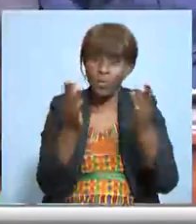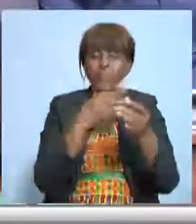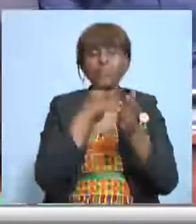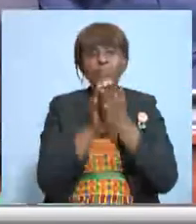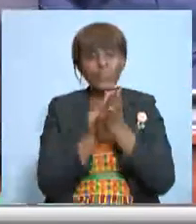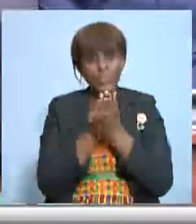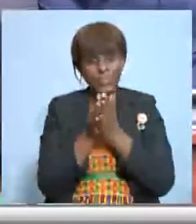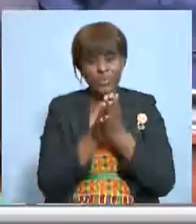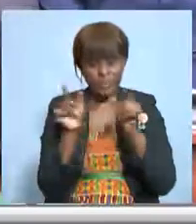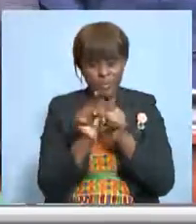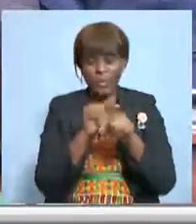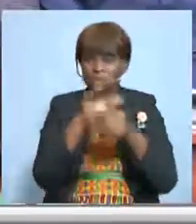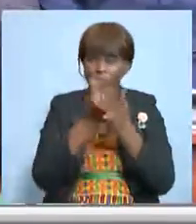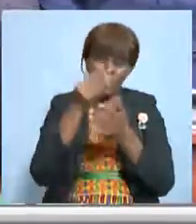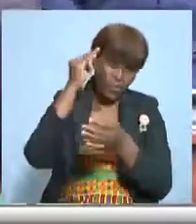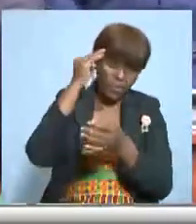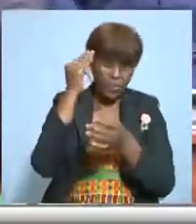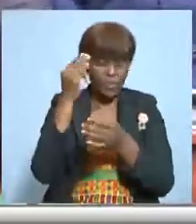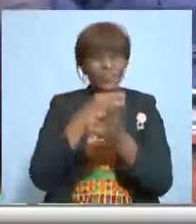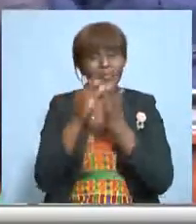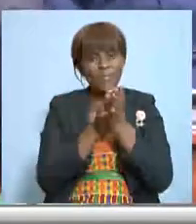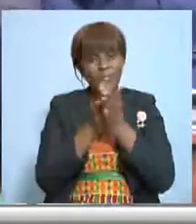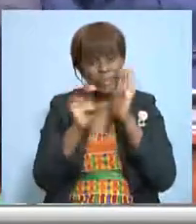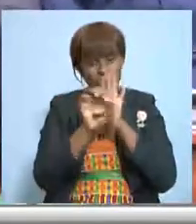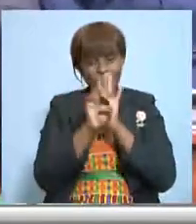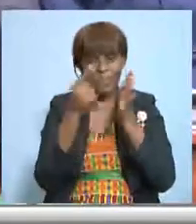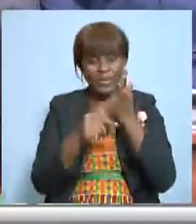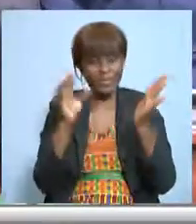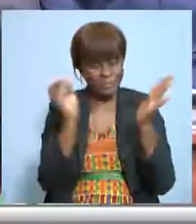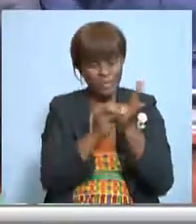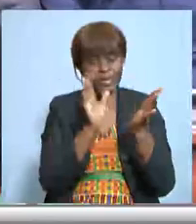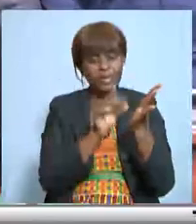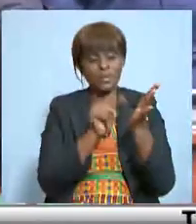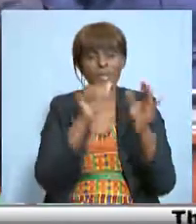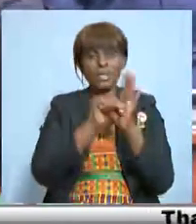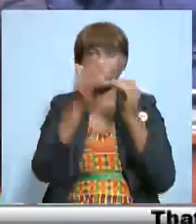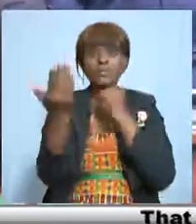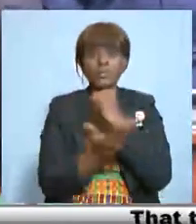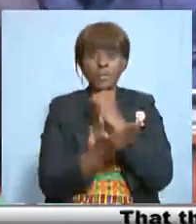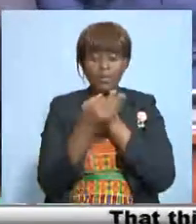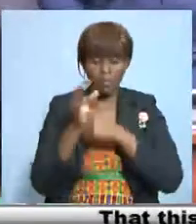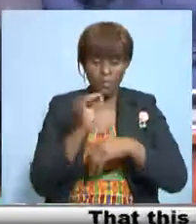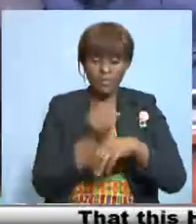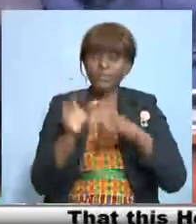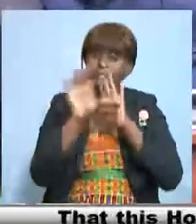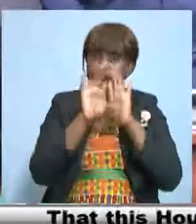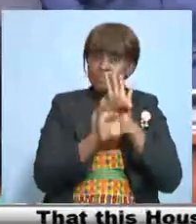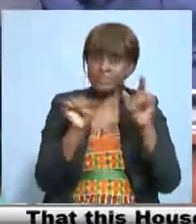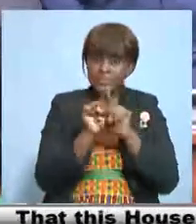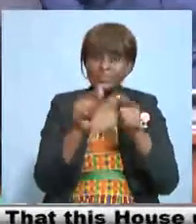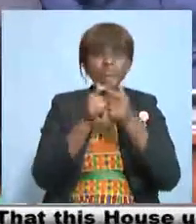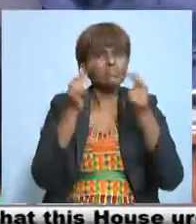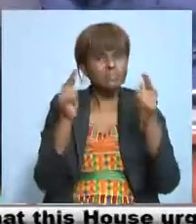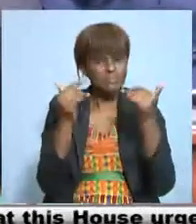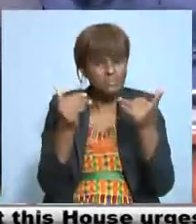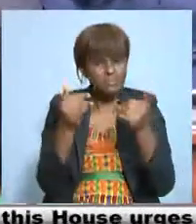interest, and a common interest such as the one that has been enshrined in the preamble of our constitution is too huge